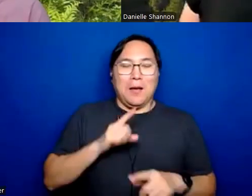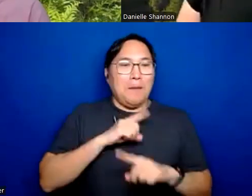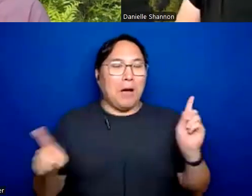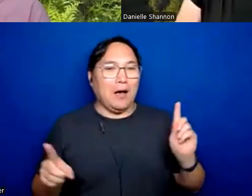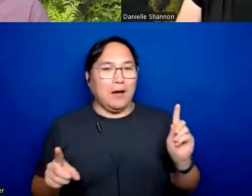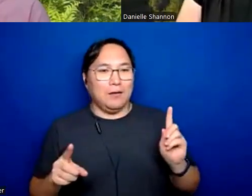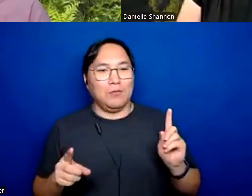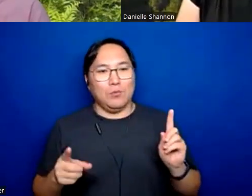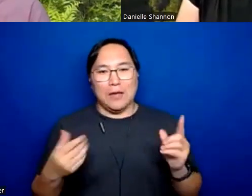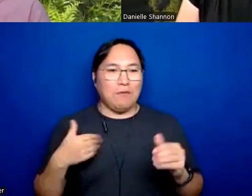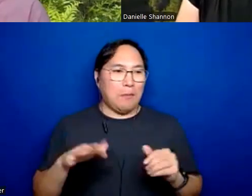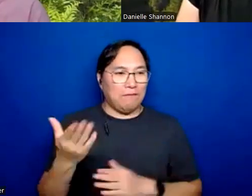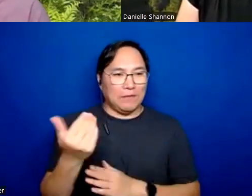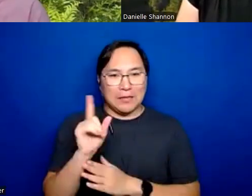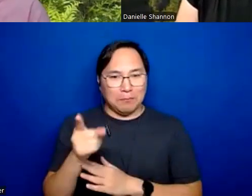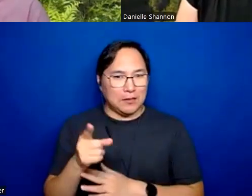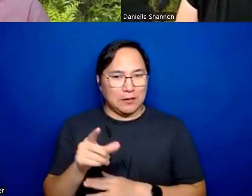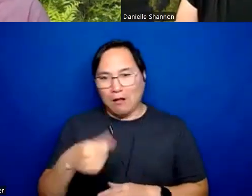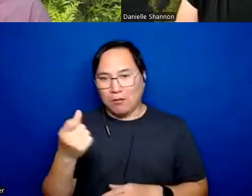group.